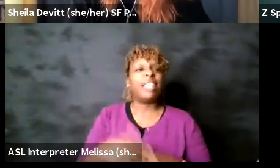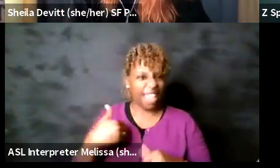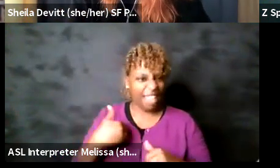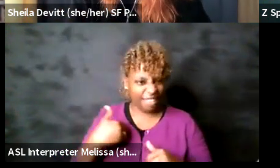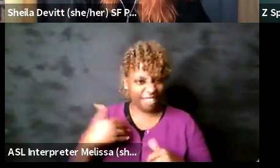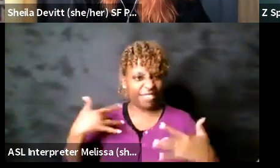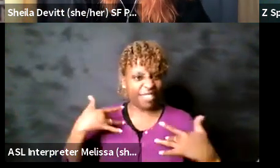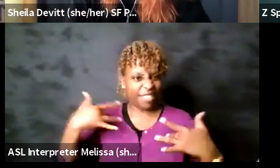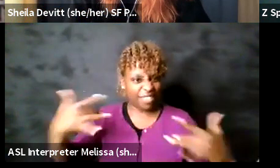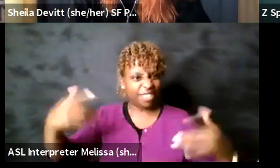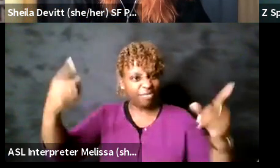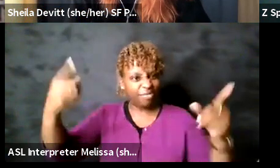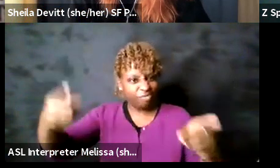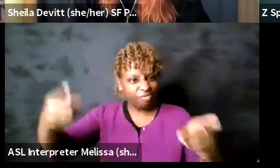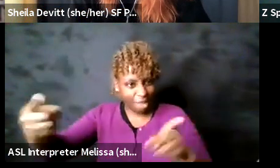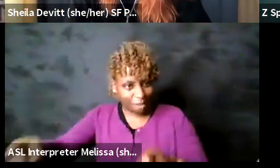um